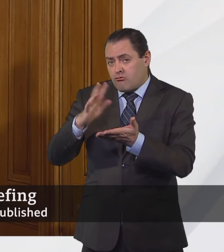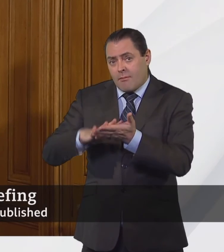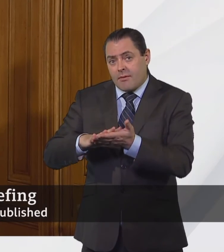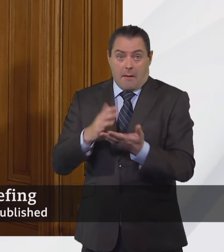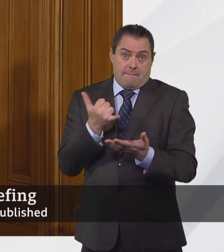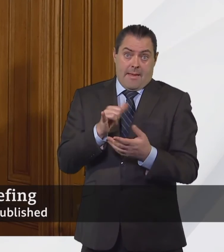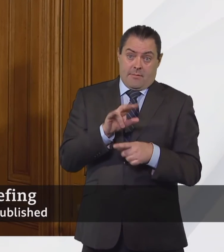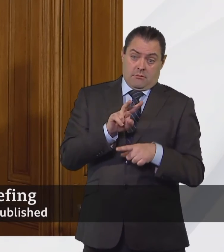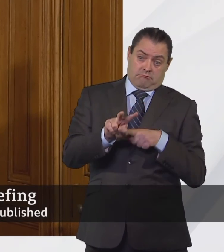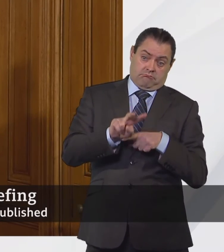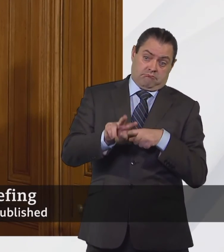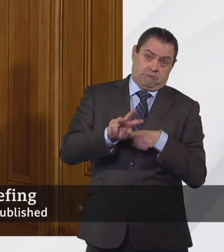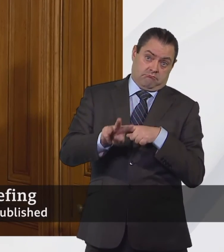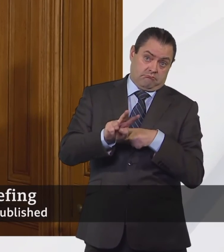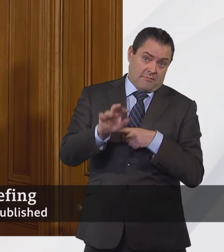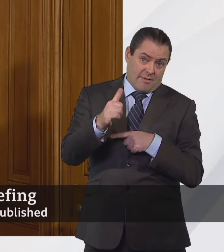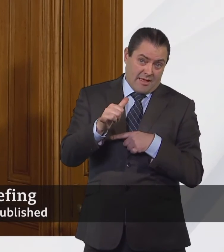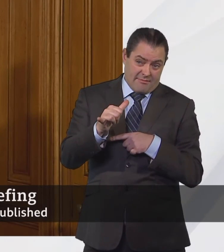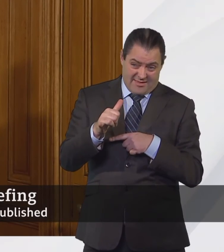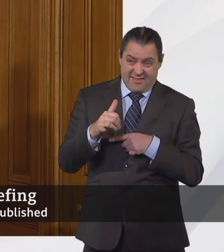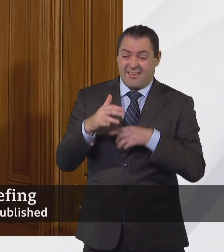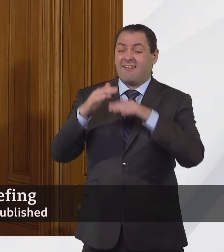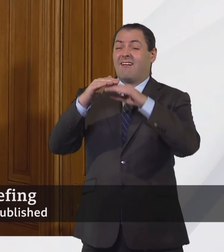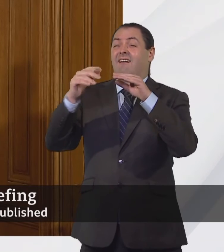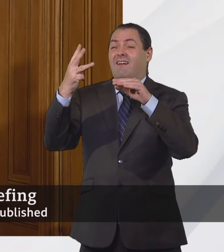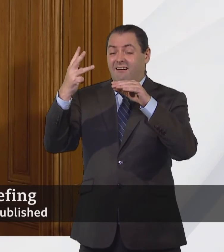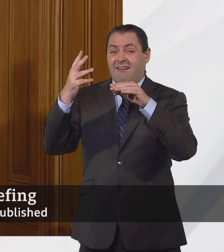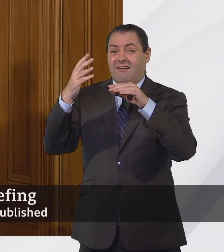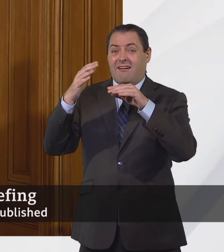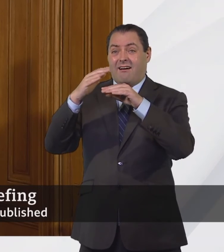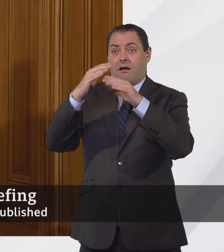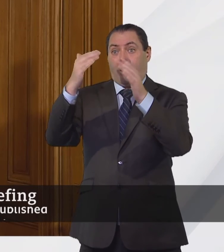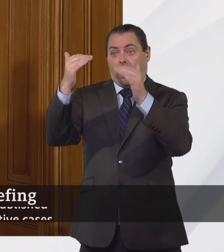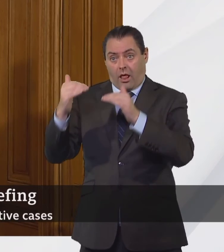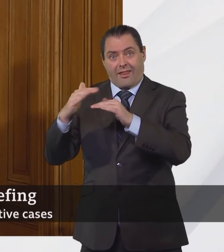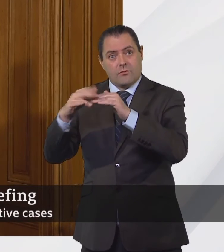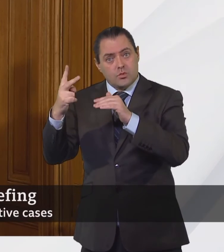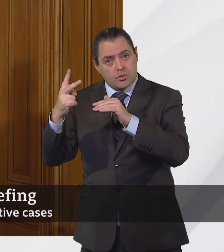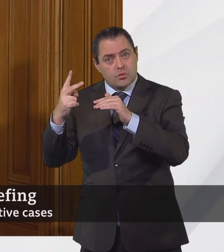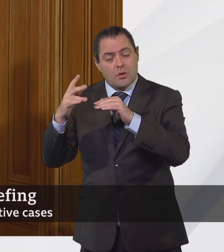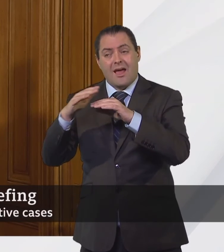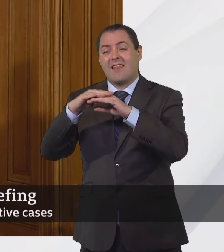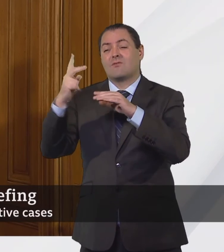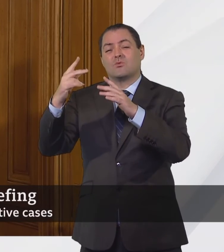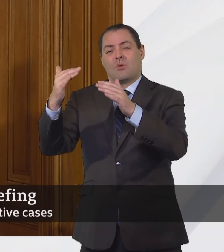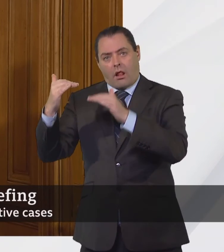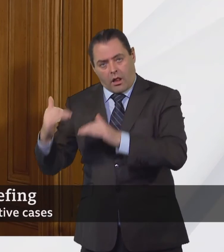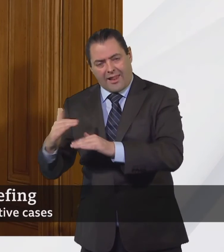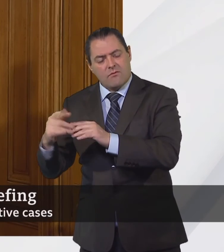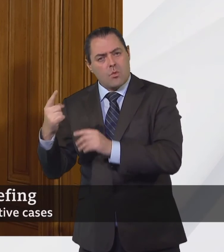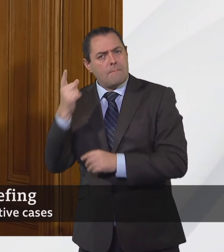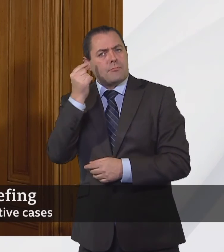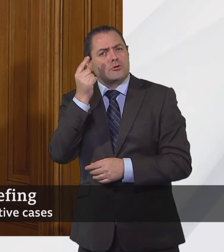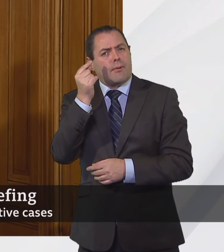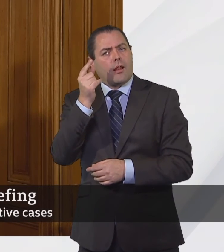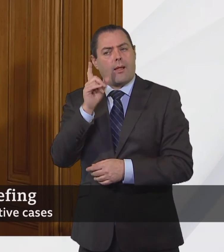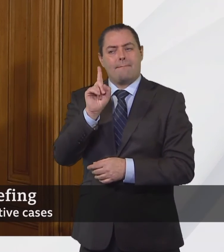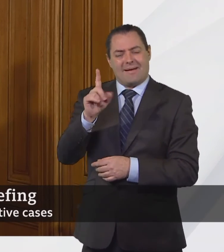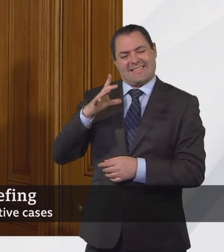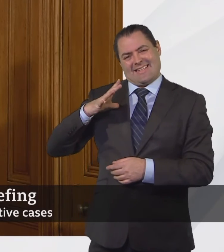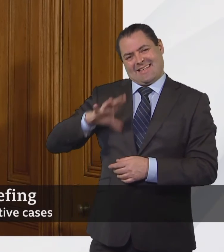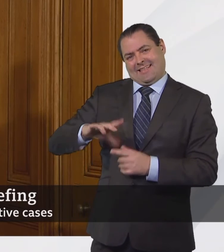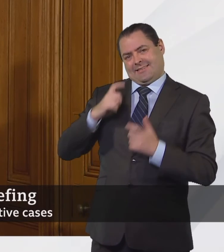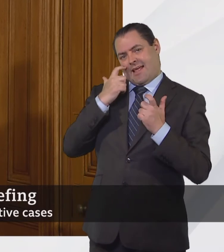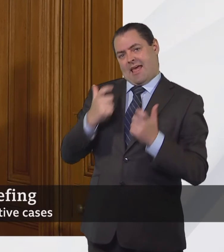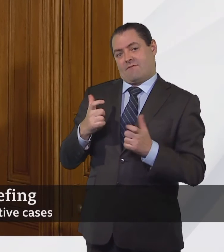we'll be in a situation where more places could go into tier 1, but we should not do that until we're confident, because the experience with Tier 1